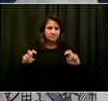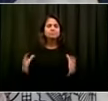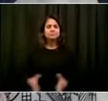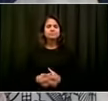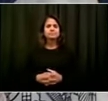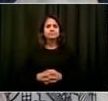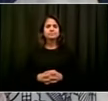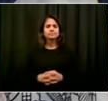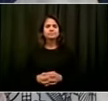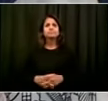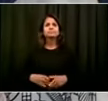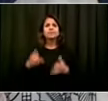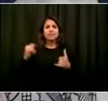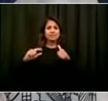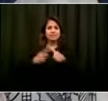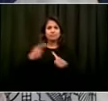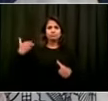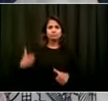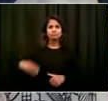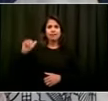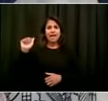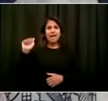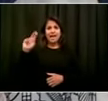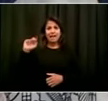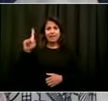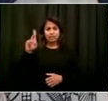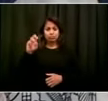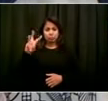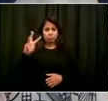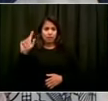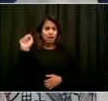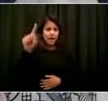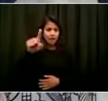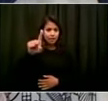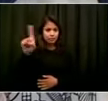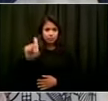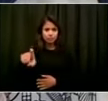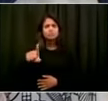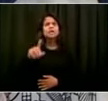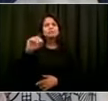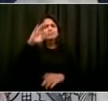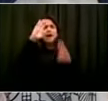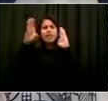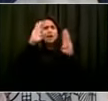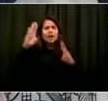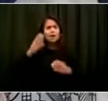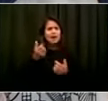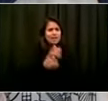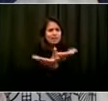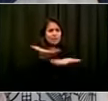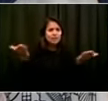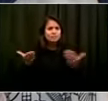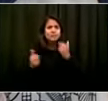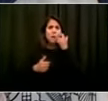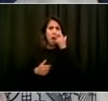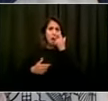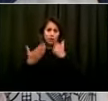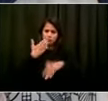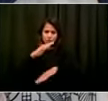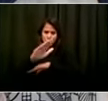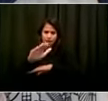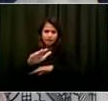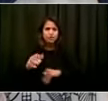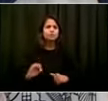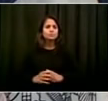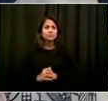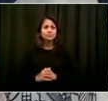And everyone on the call, good afternoon. With regard to the businesses, can you clarify what the difference of opinion is right